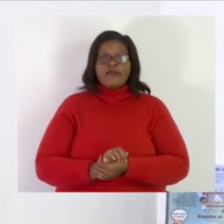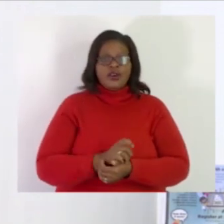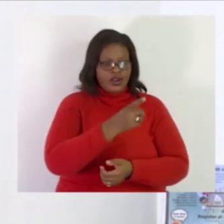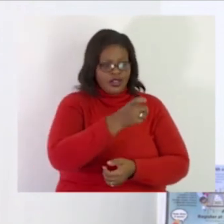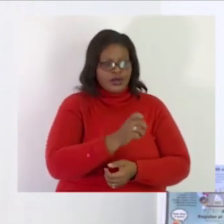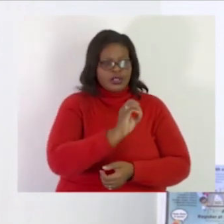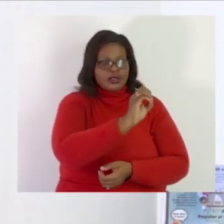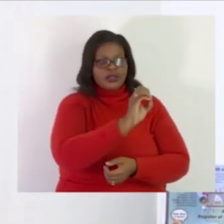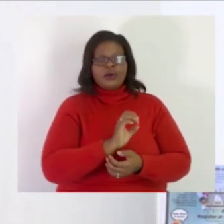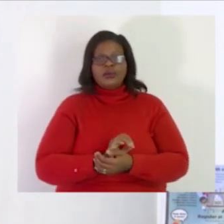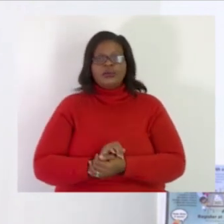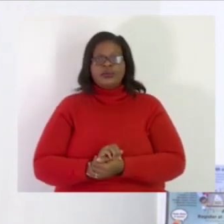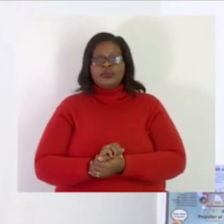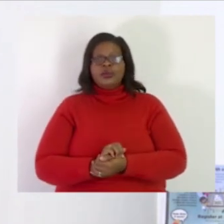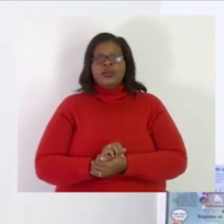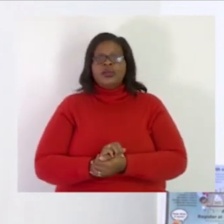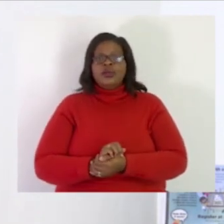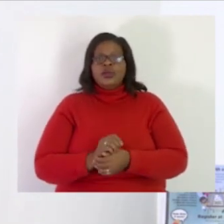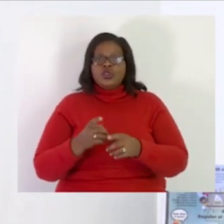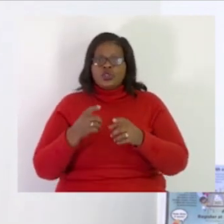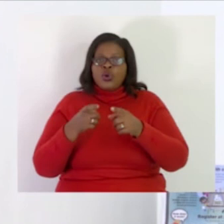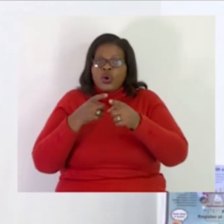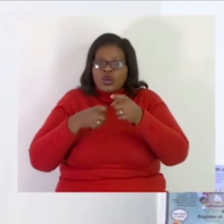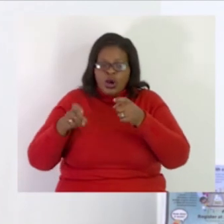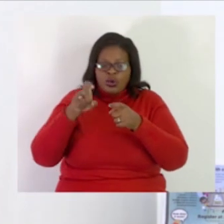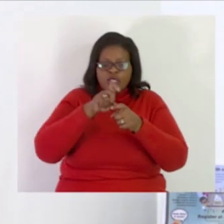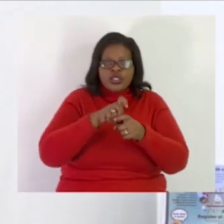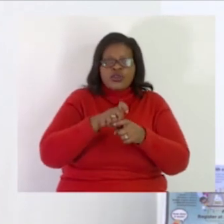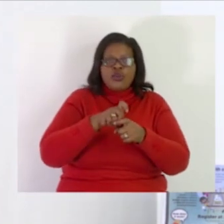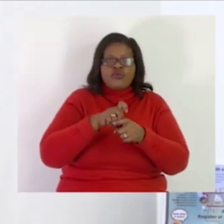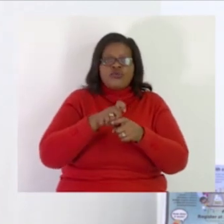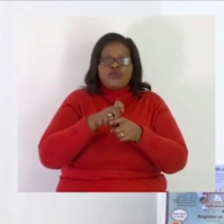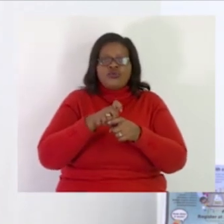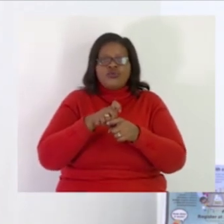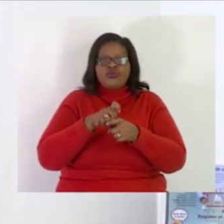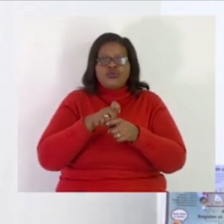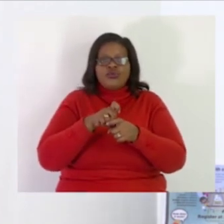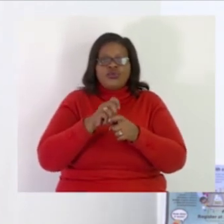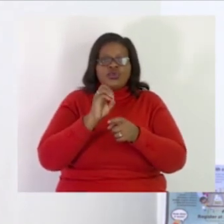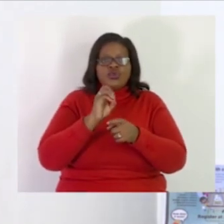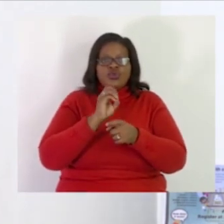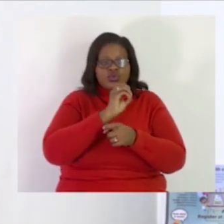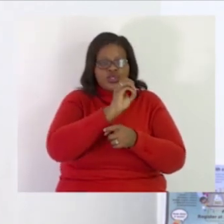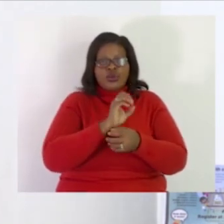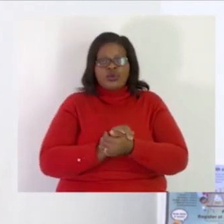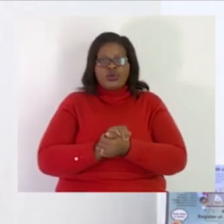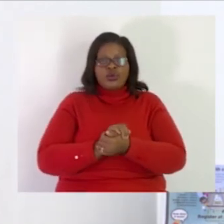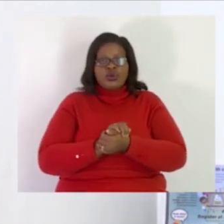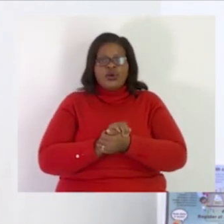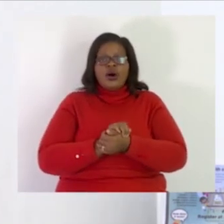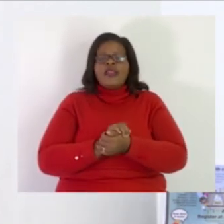All you have to do is, we are rounding this 0. I put it there, of course it wasn't there, and this number looks a bit